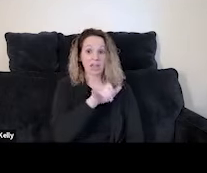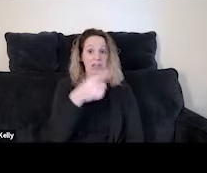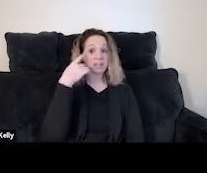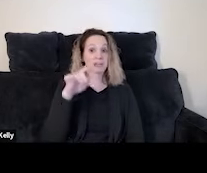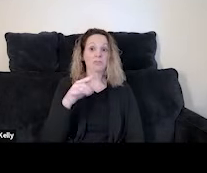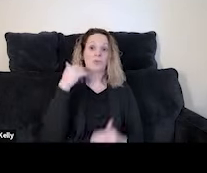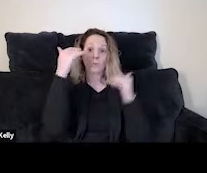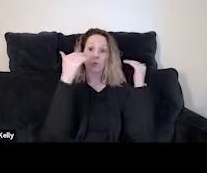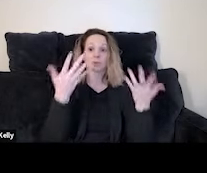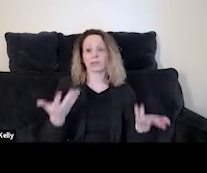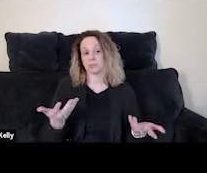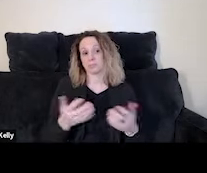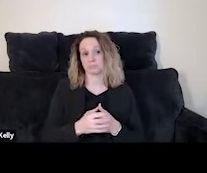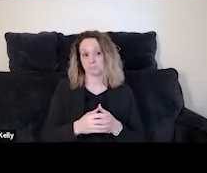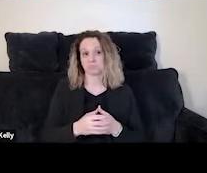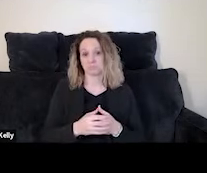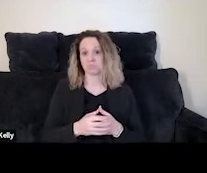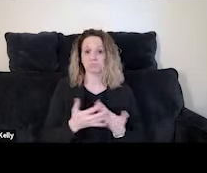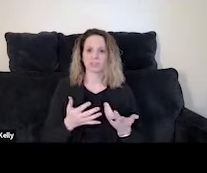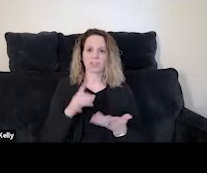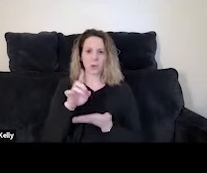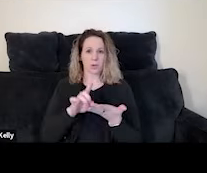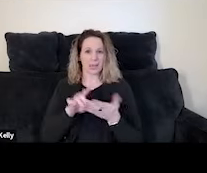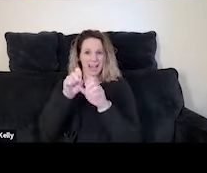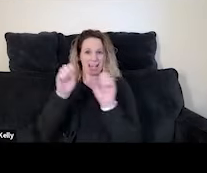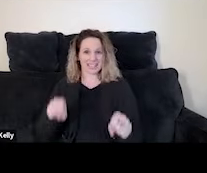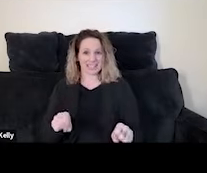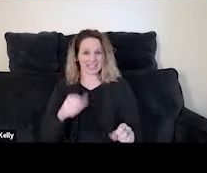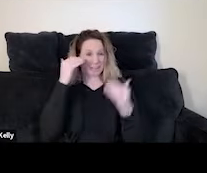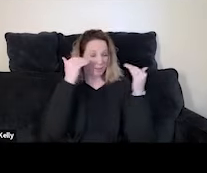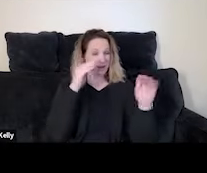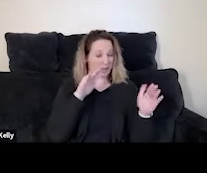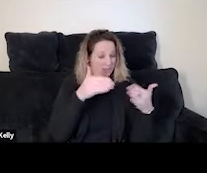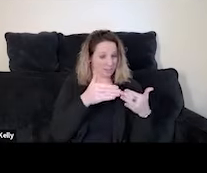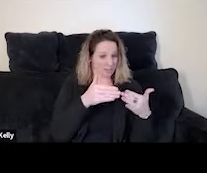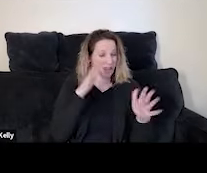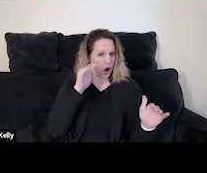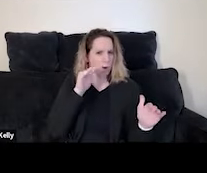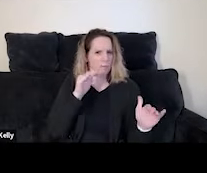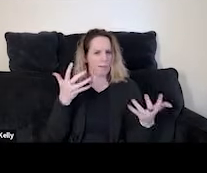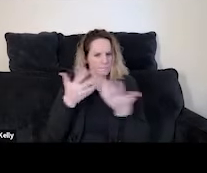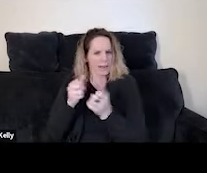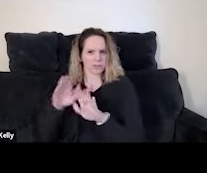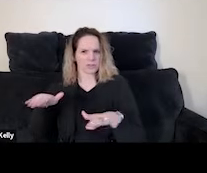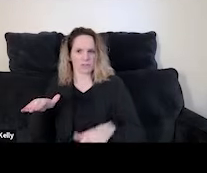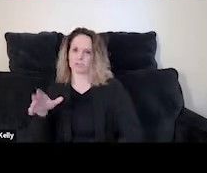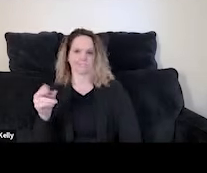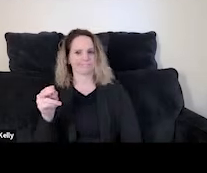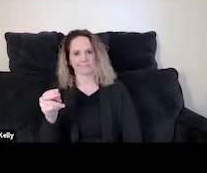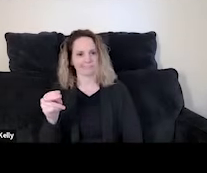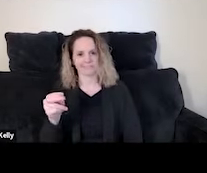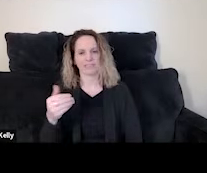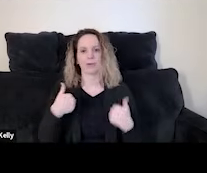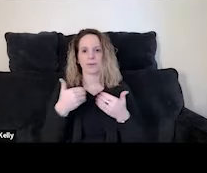works for adults necessarily. So not designing a system that was adult specific and hoping that kids and families would fit into it,